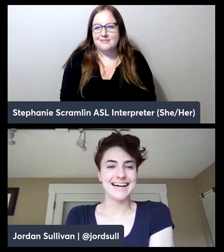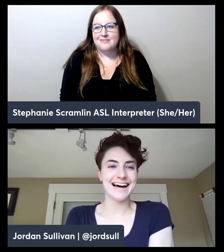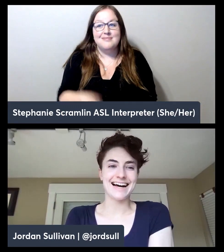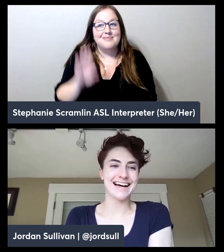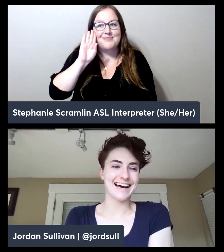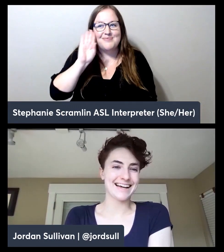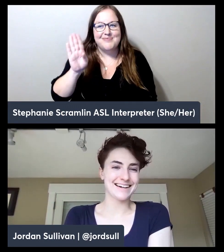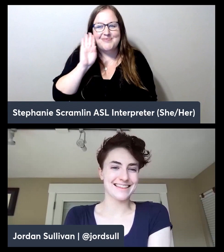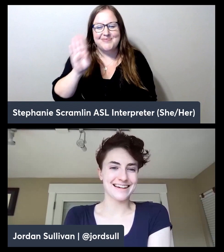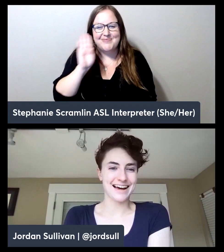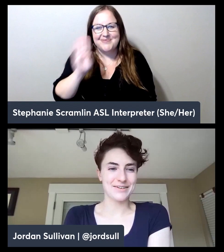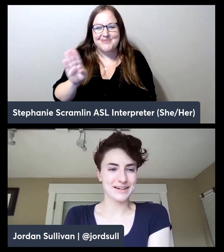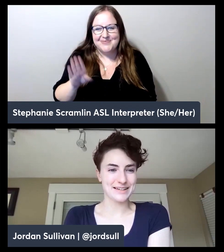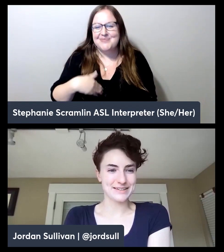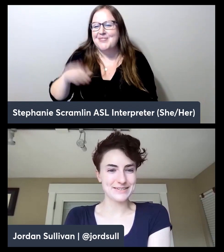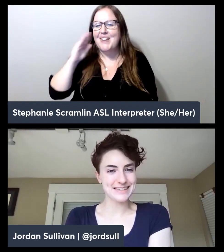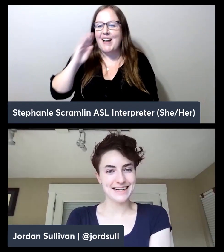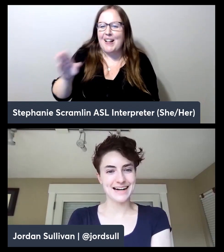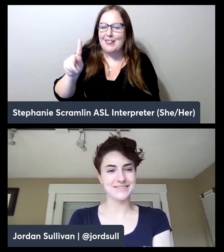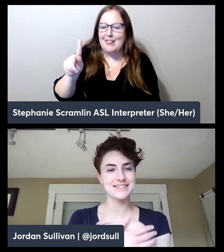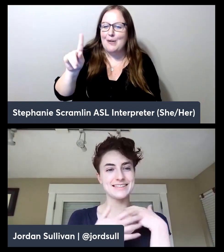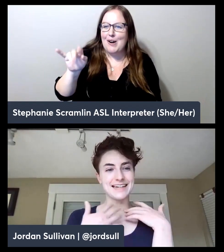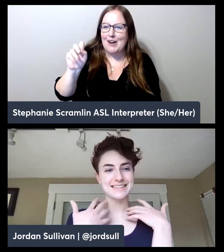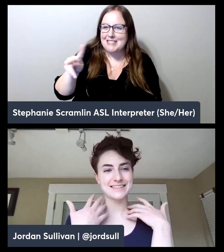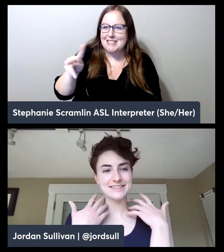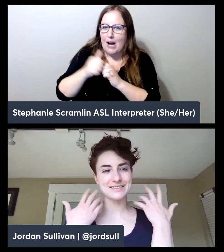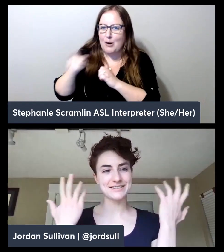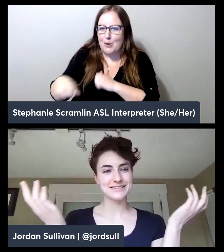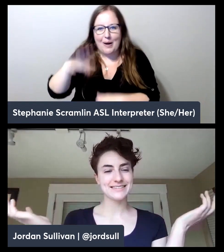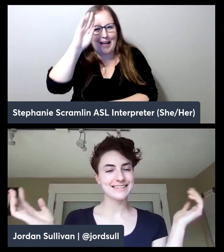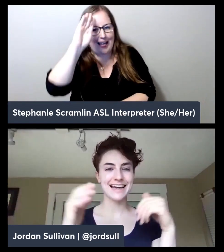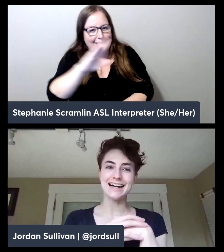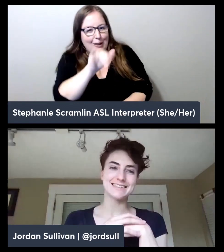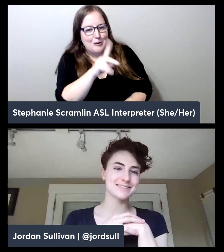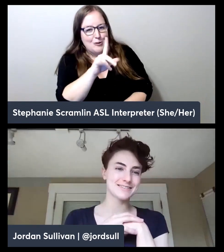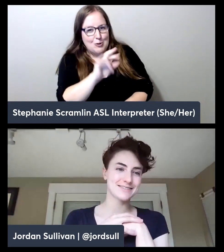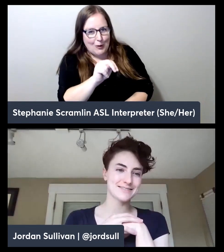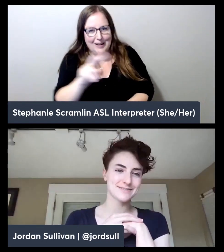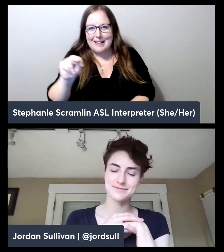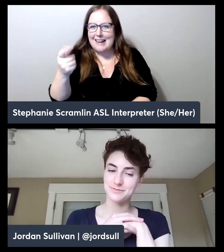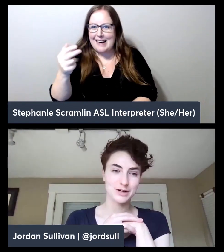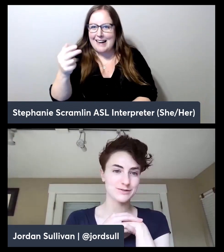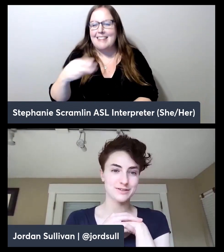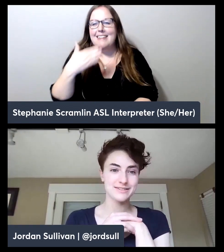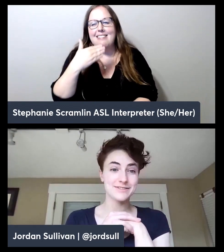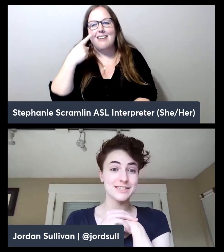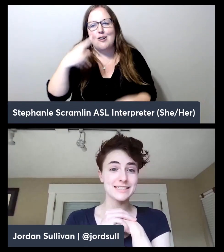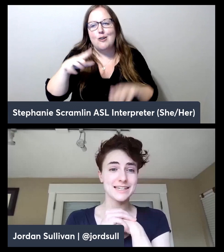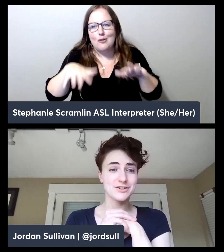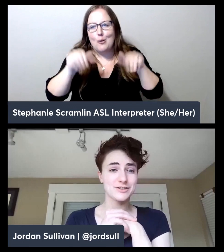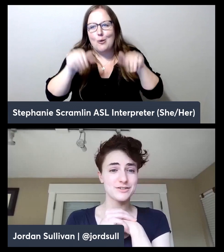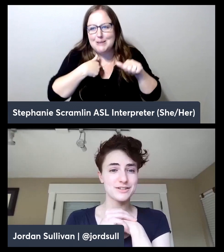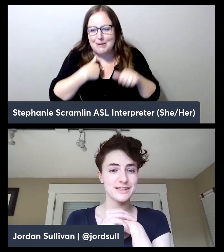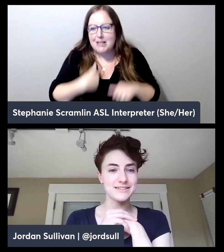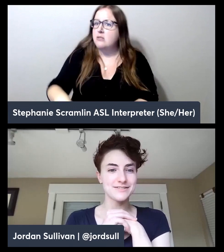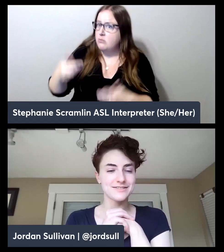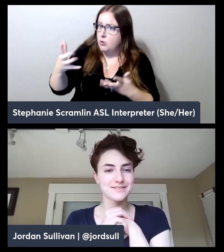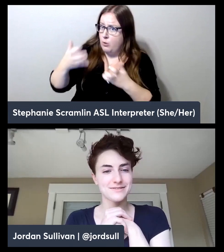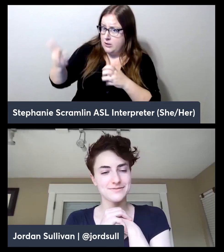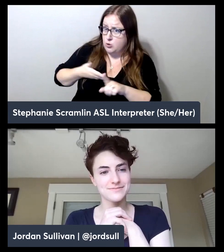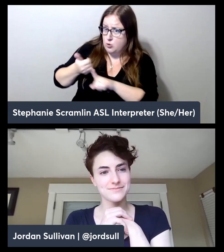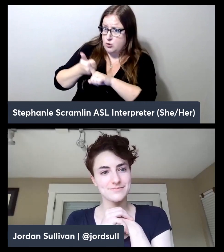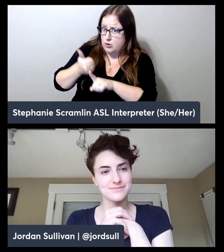Hi. Hi, Karthik. How Hello. are you? Hey, Jordan, Nathan, Yeah, thanks for having me. wonderful. Would you like to introduce